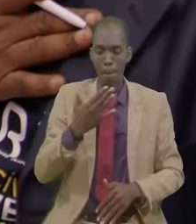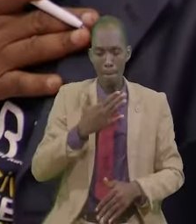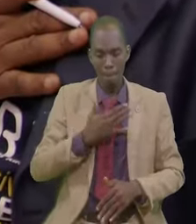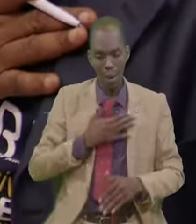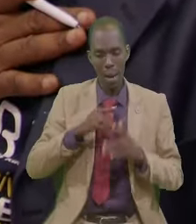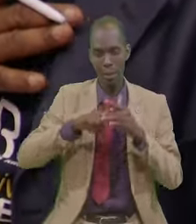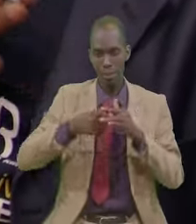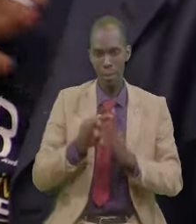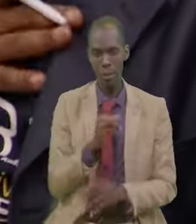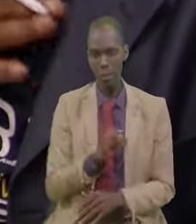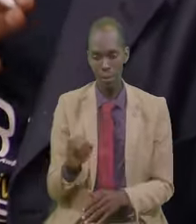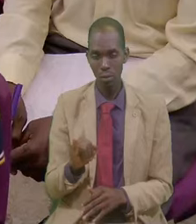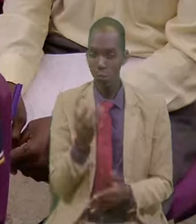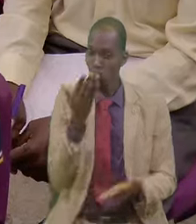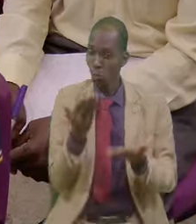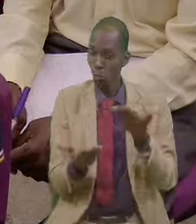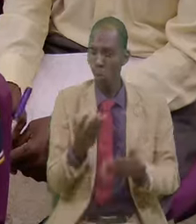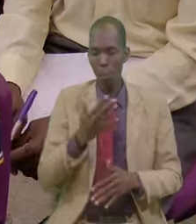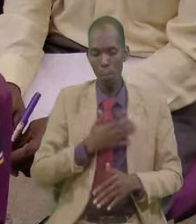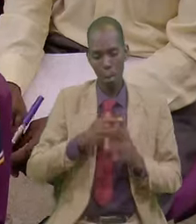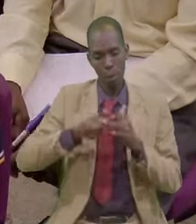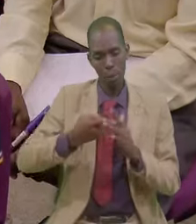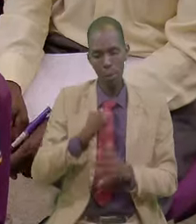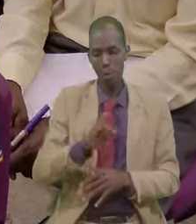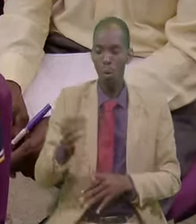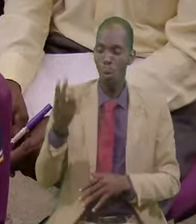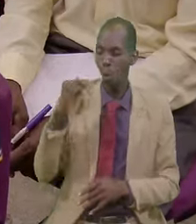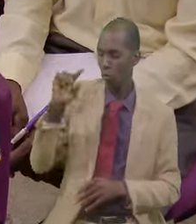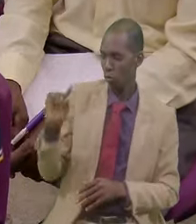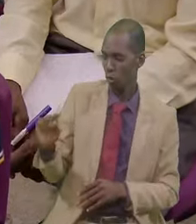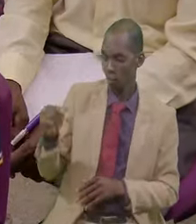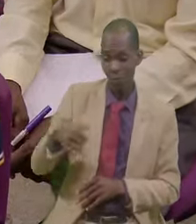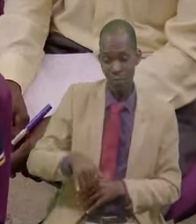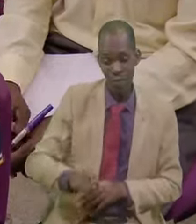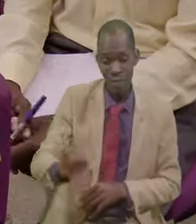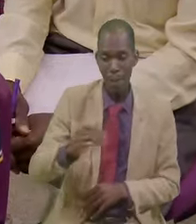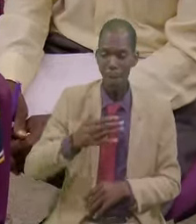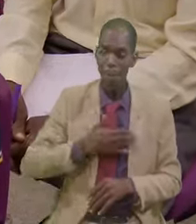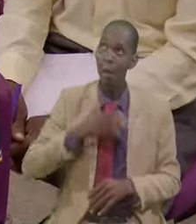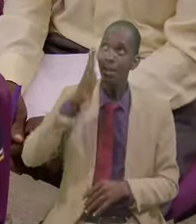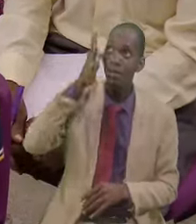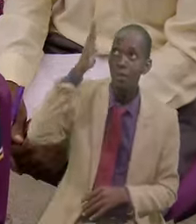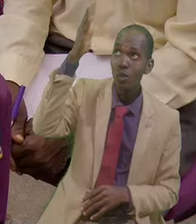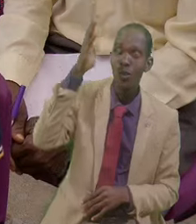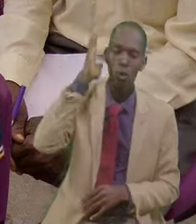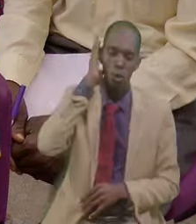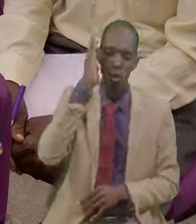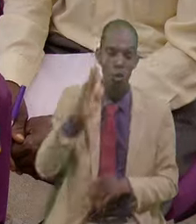Though my beginning was small, yet my latter end should